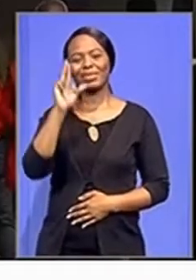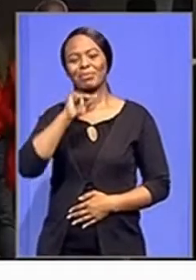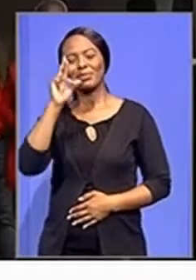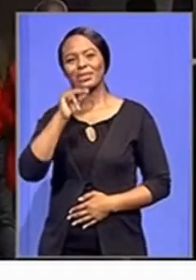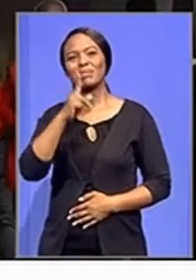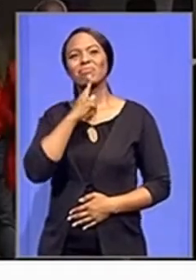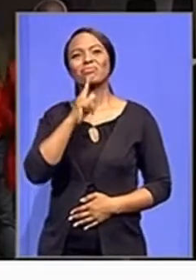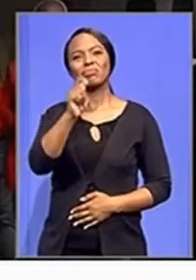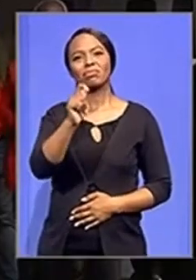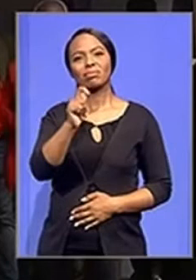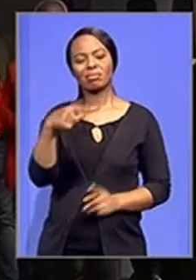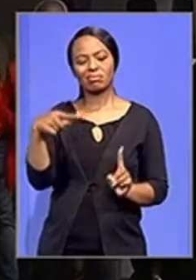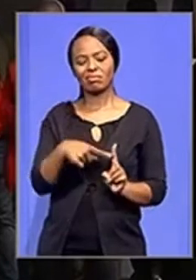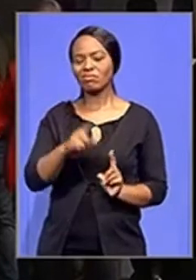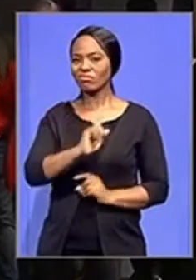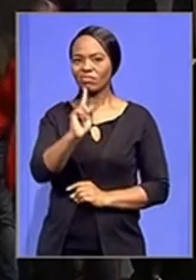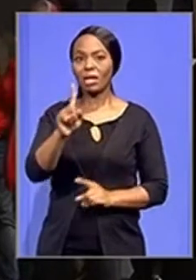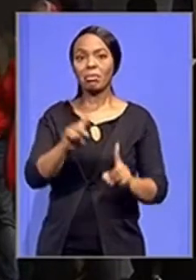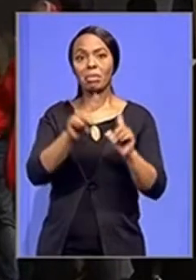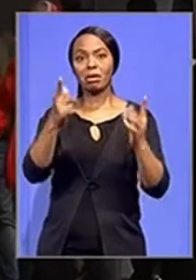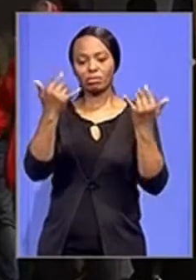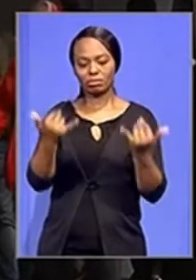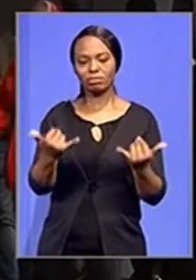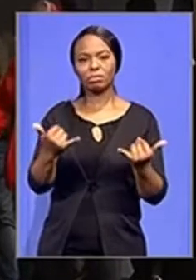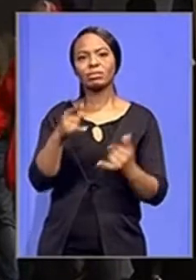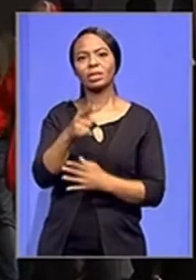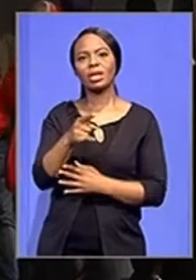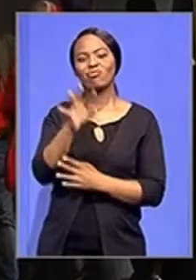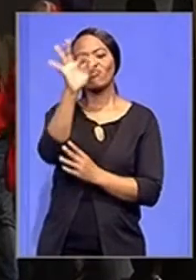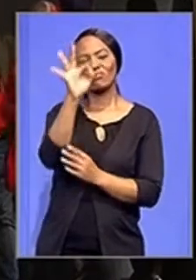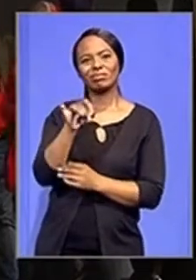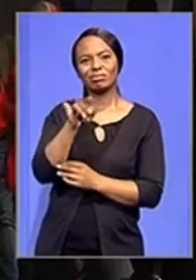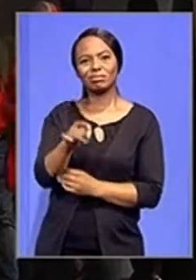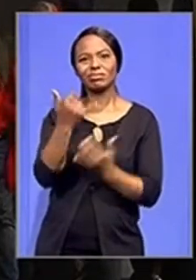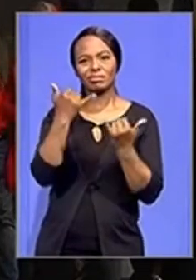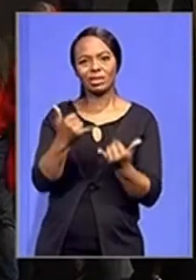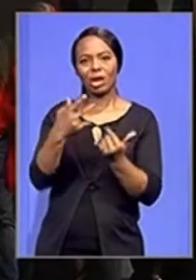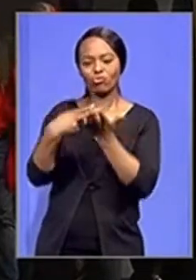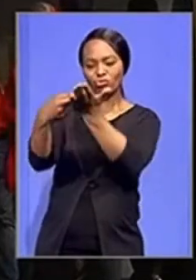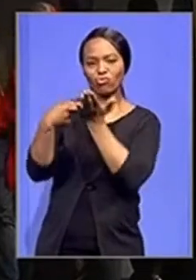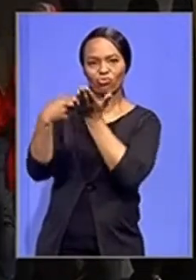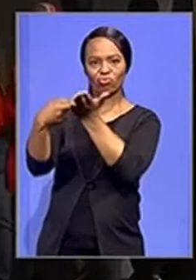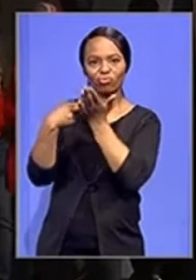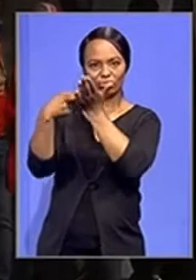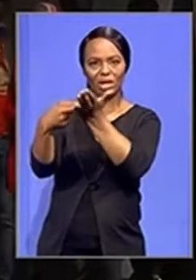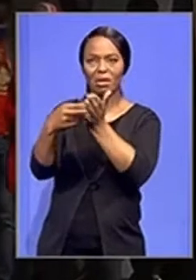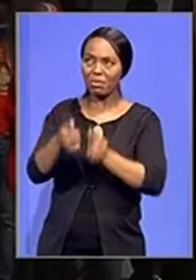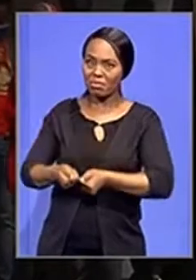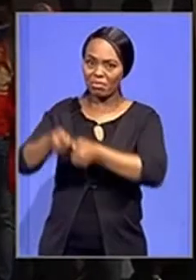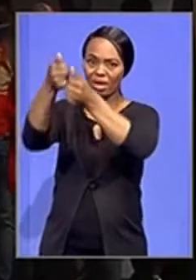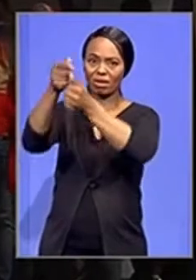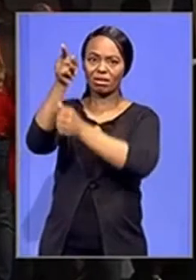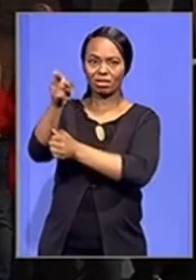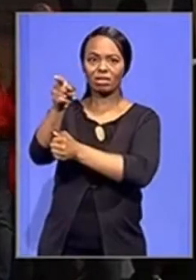of telling negotiators the amount of percentage that they must negotiate,